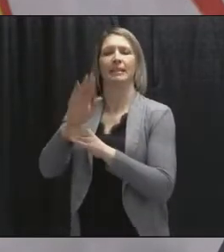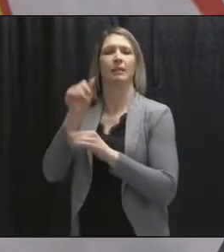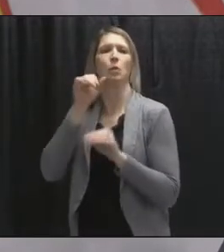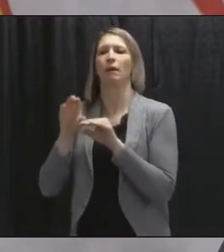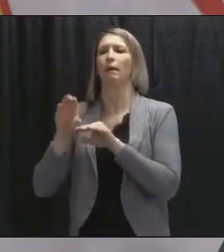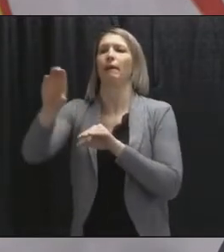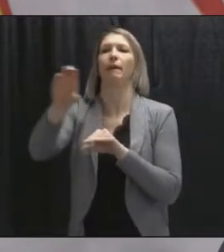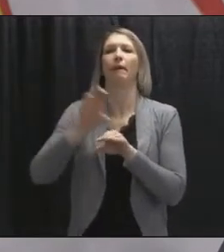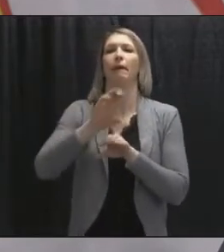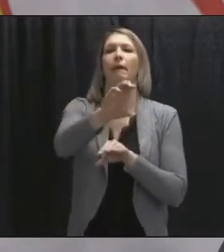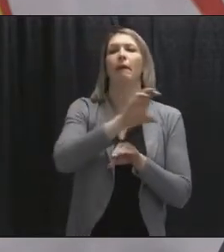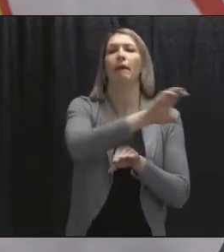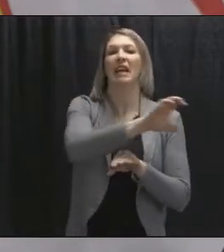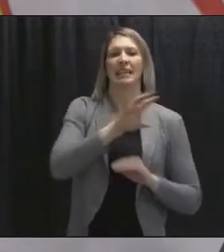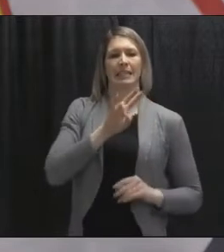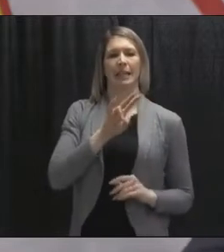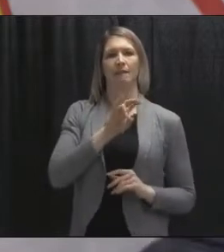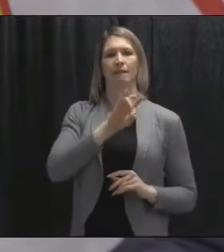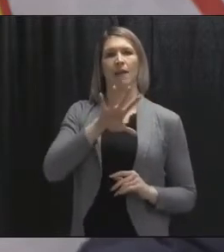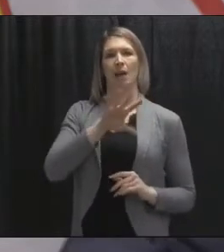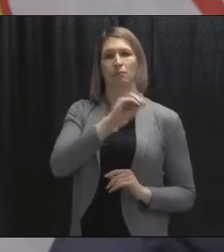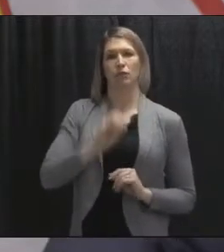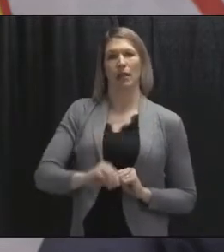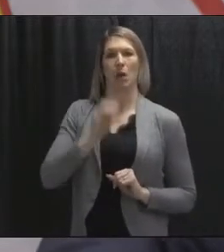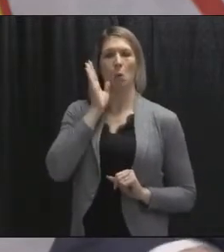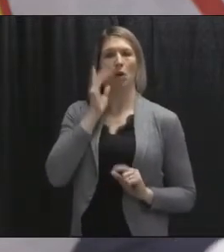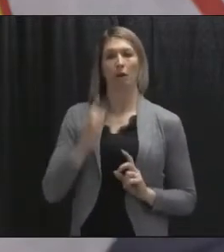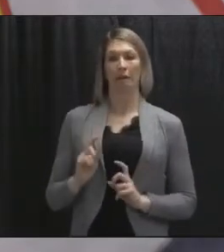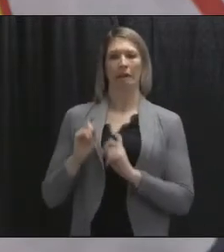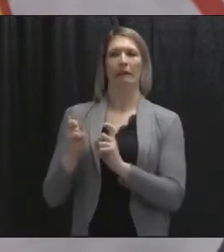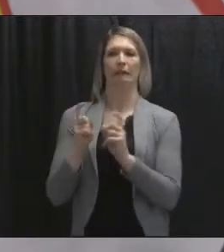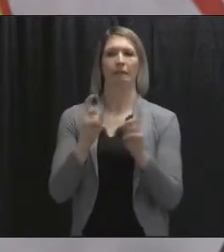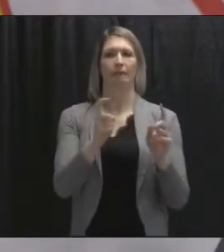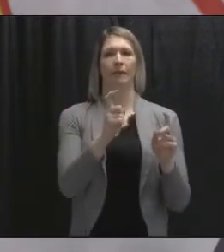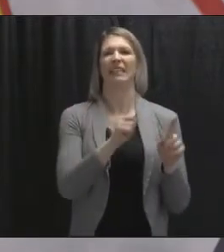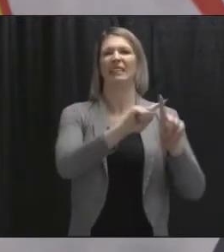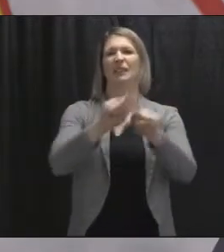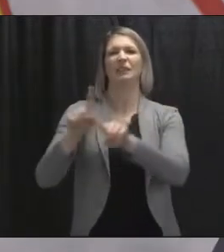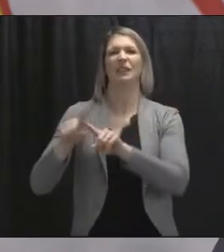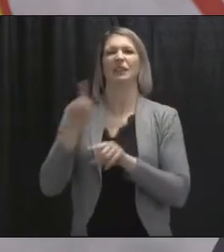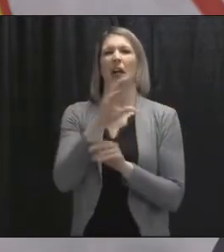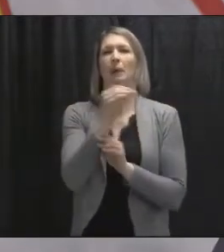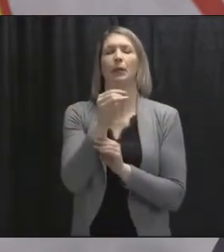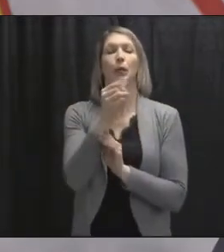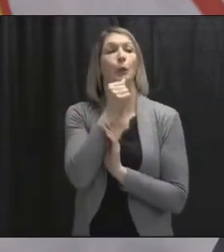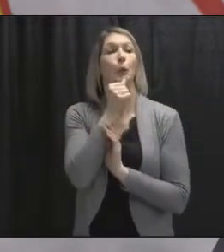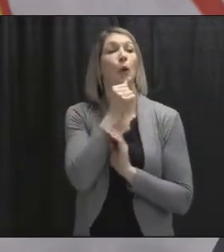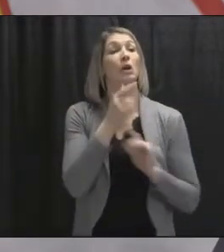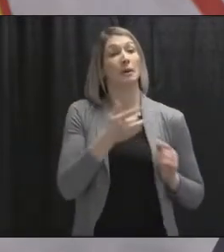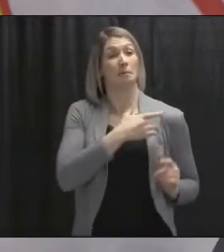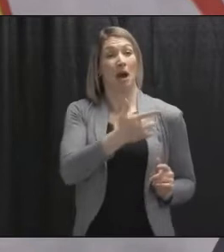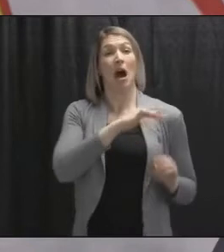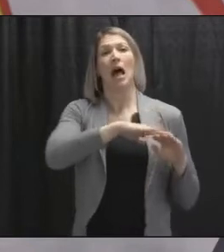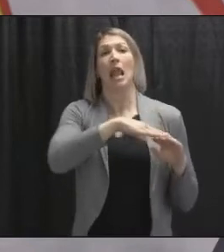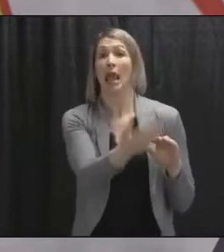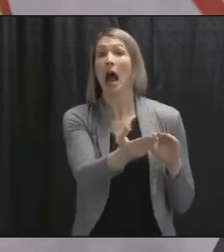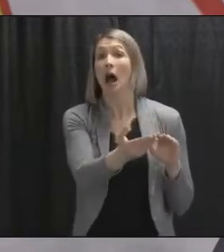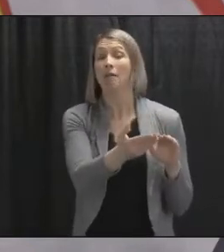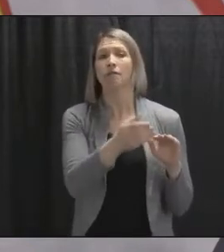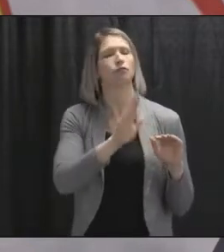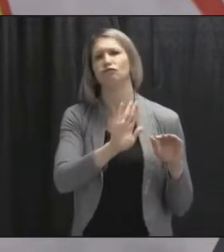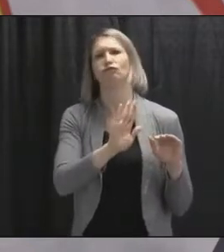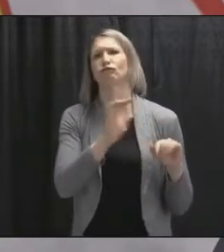a 75% wage subsidy over the next 3 months. This is for businesses that would have lost 30%